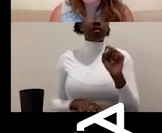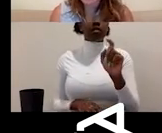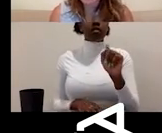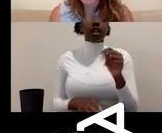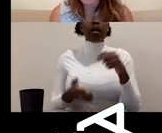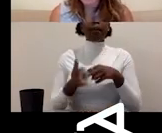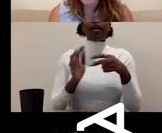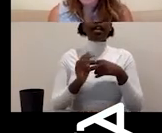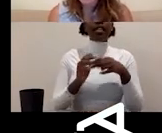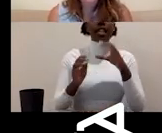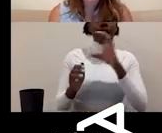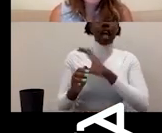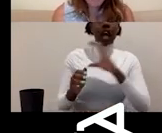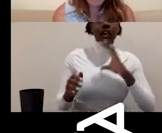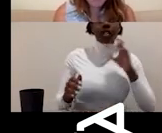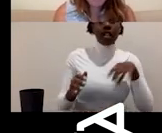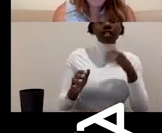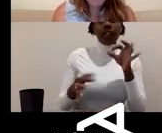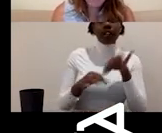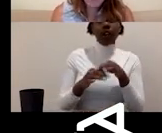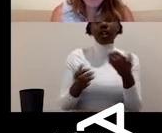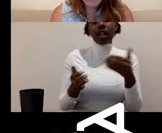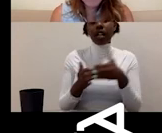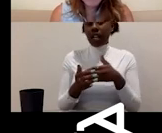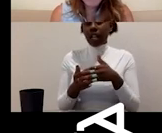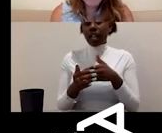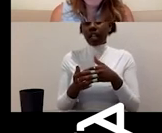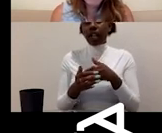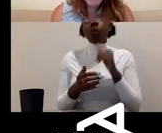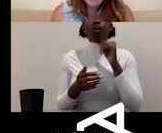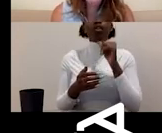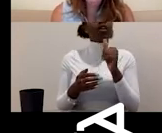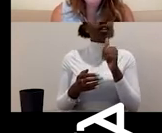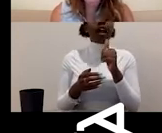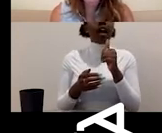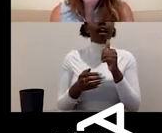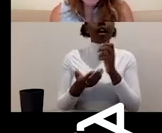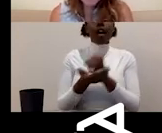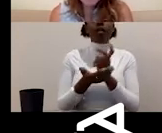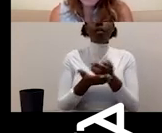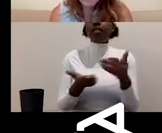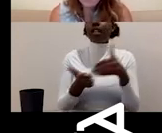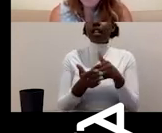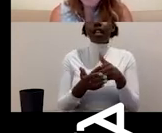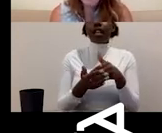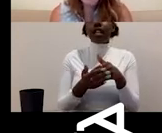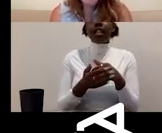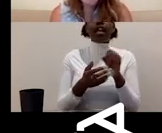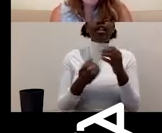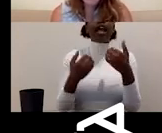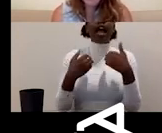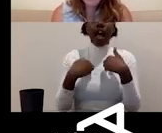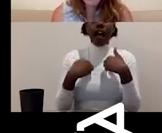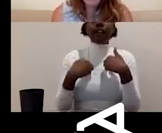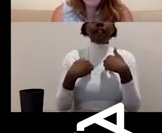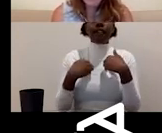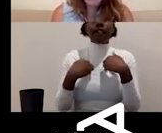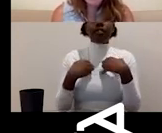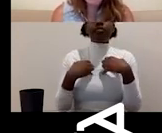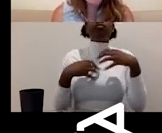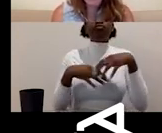to reauthorize them, were not reauthorized over a year ago. So there has been movement. That was a big fight in